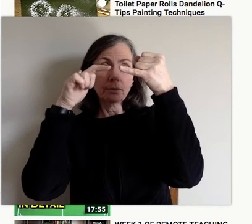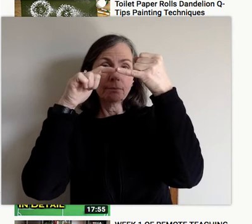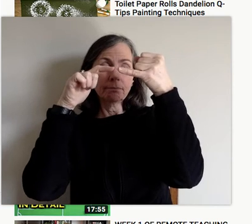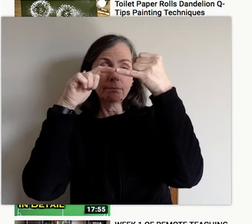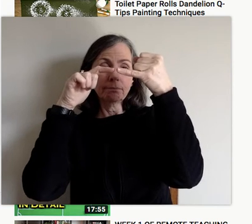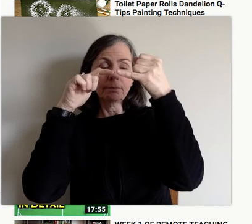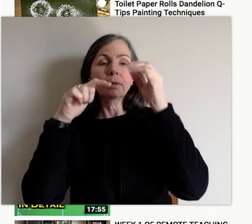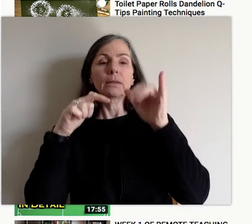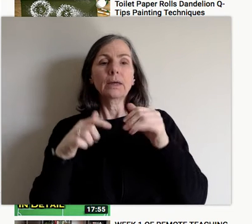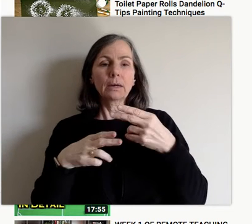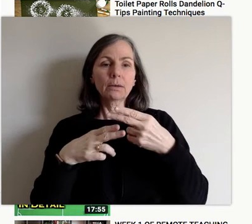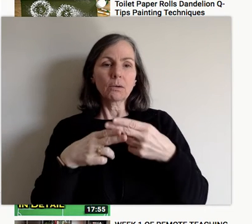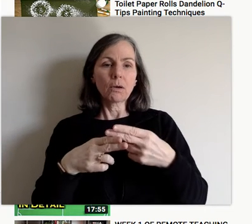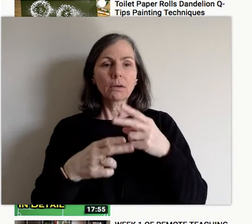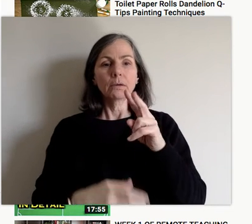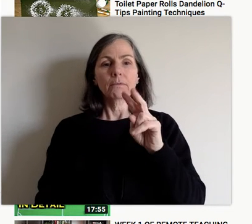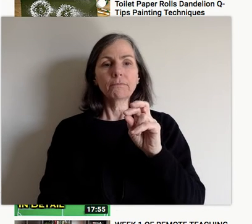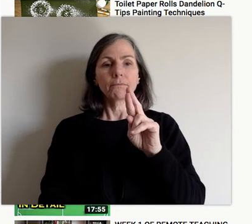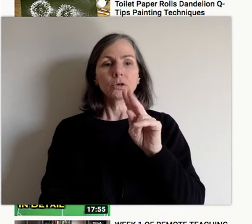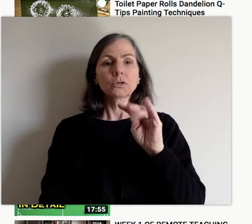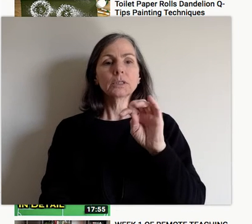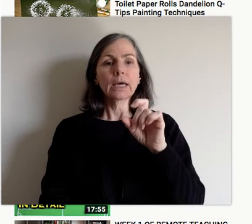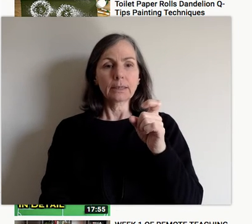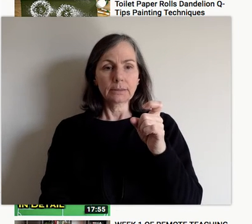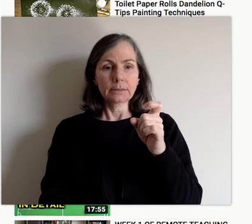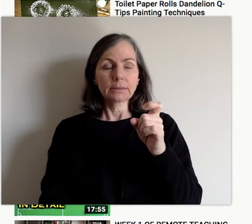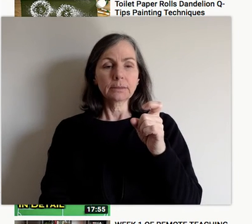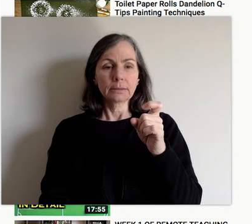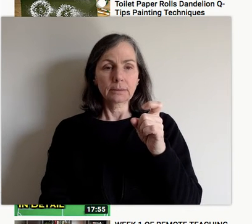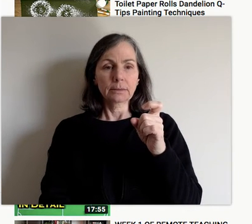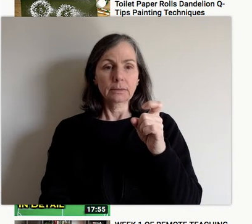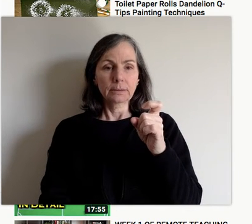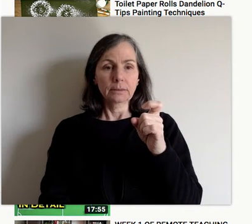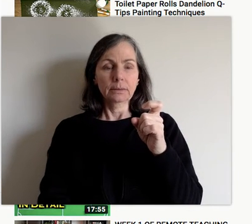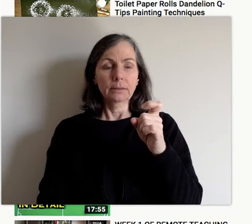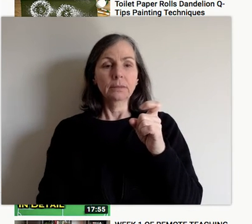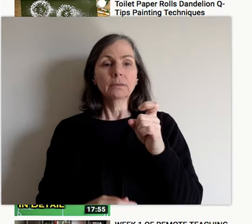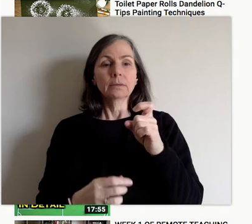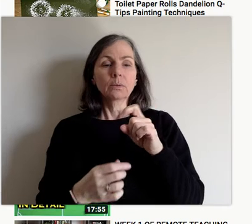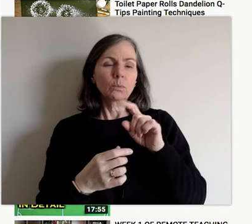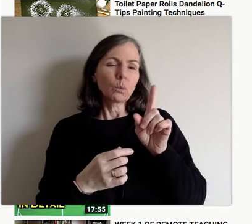It's the point where your parabola changes direction.